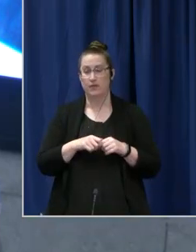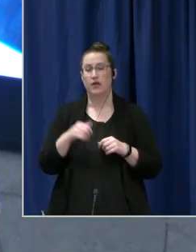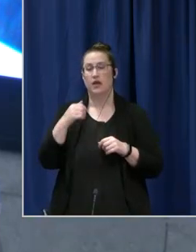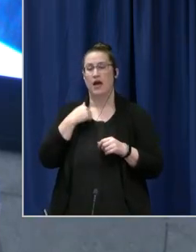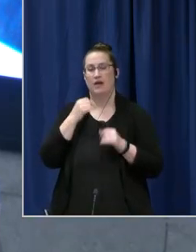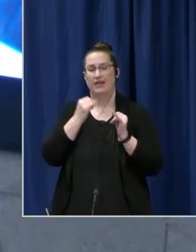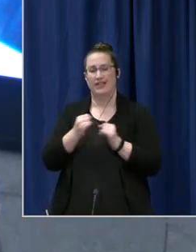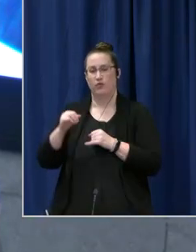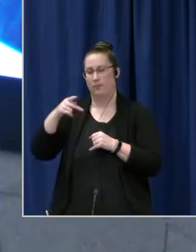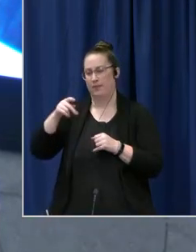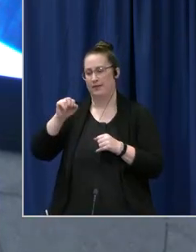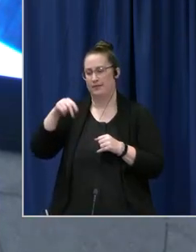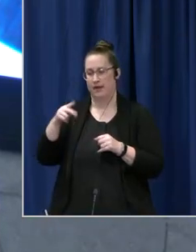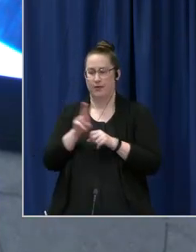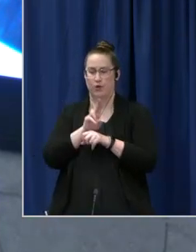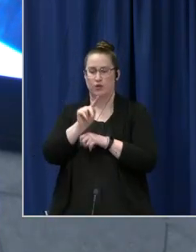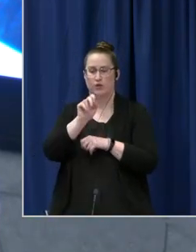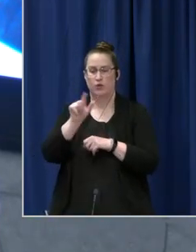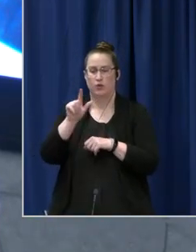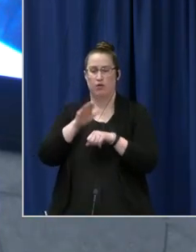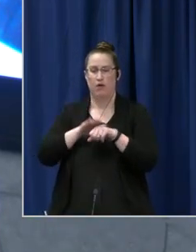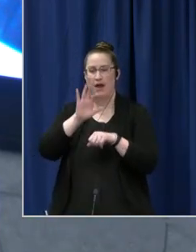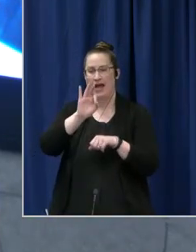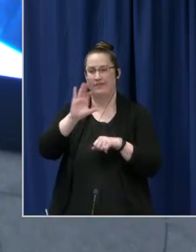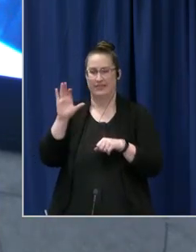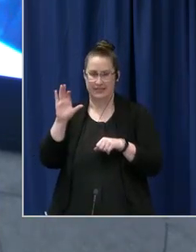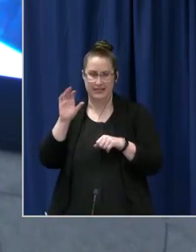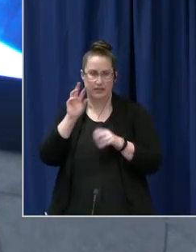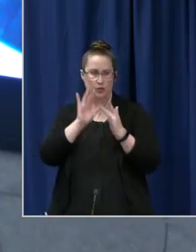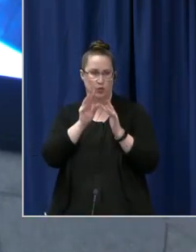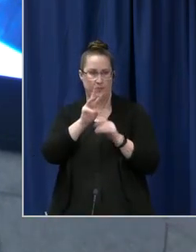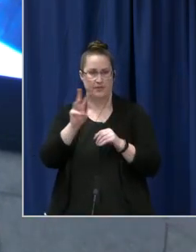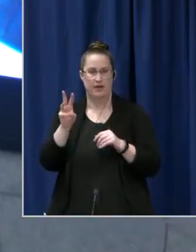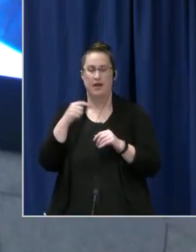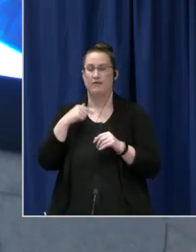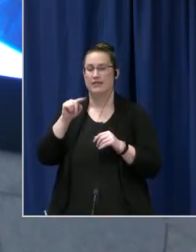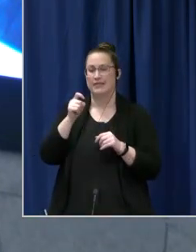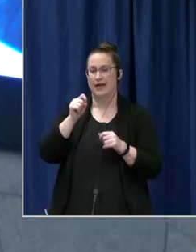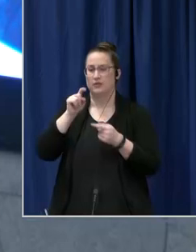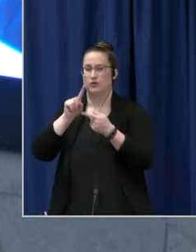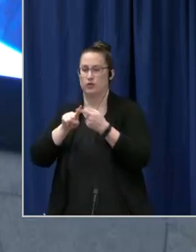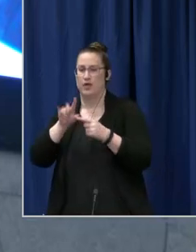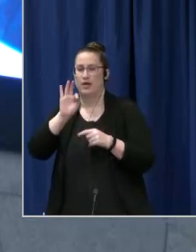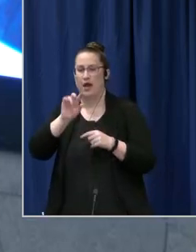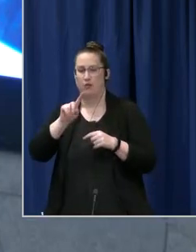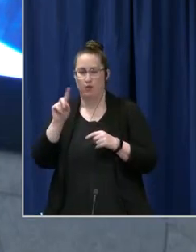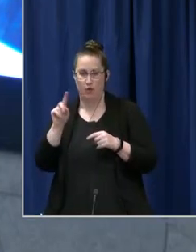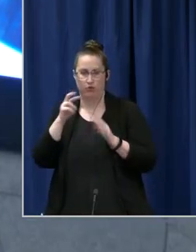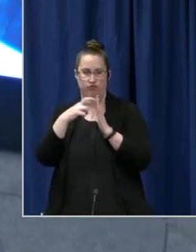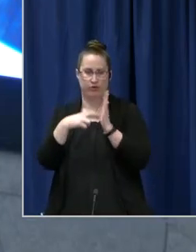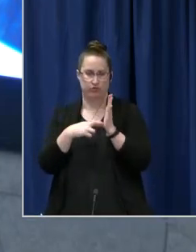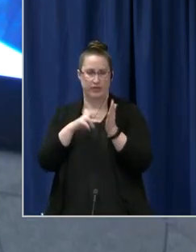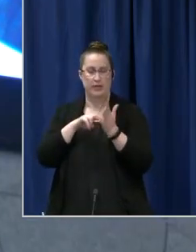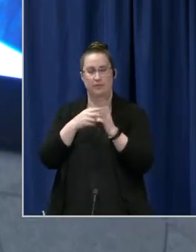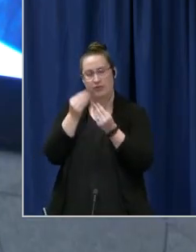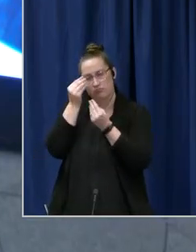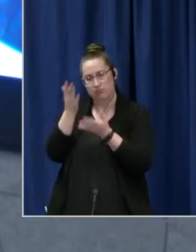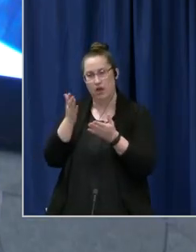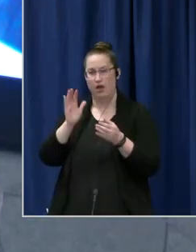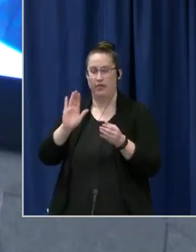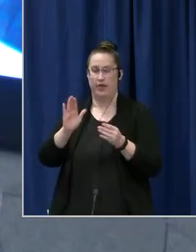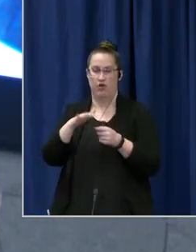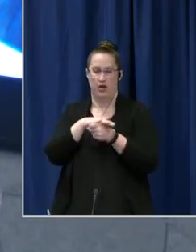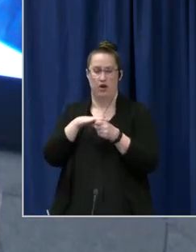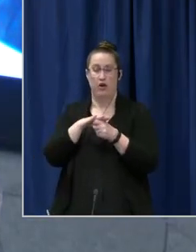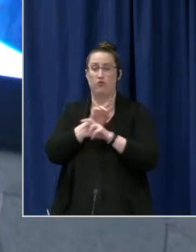PSAPs can use a tool on the FCC's website called the Text to 911 Registry to alert covered text providers that their jurisdiction